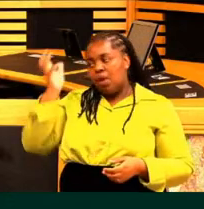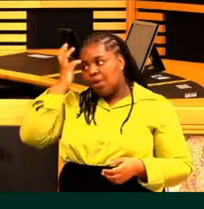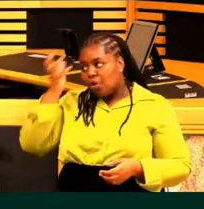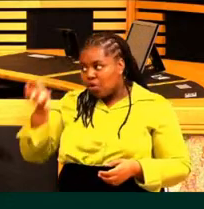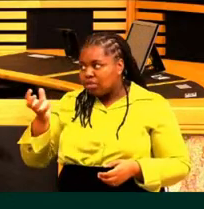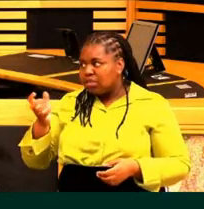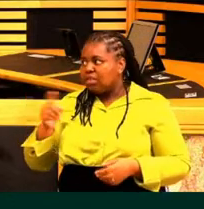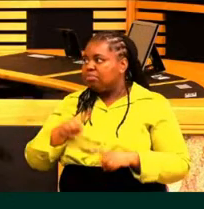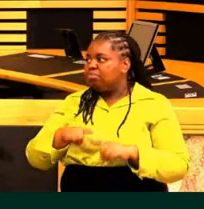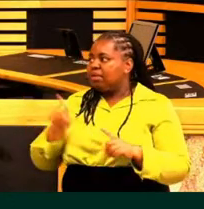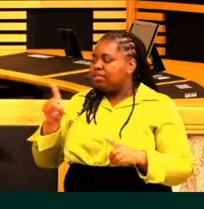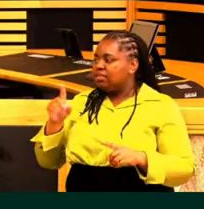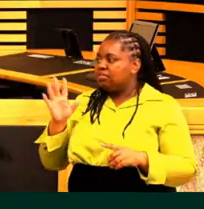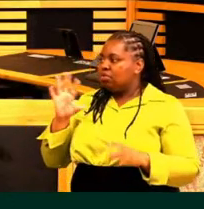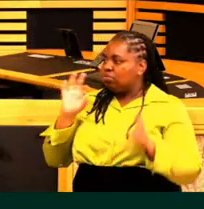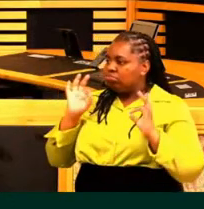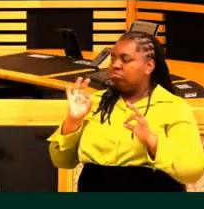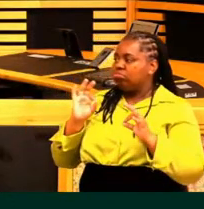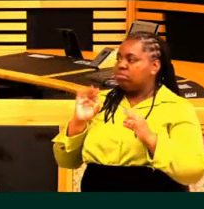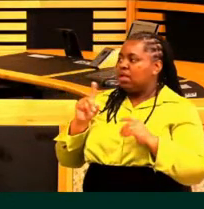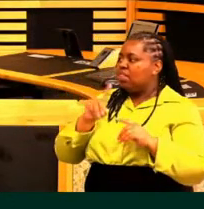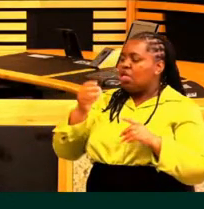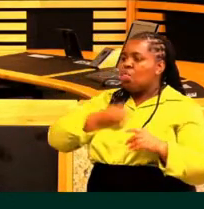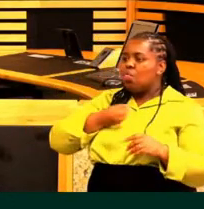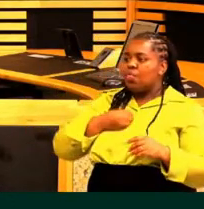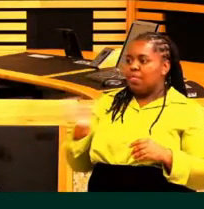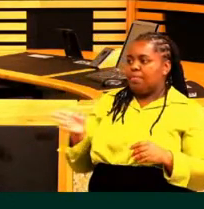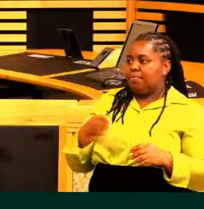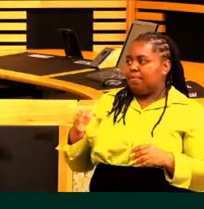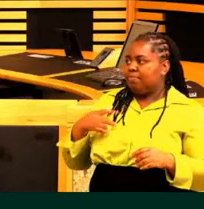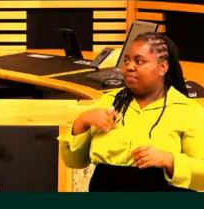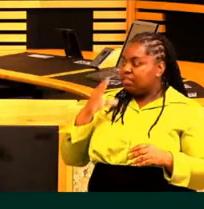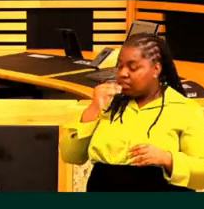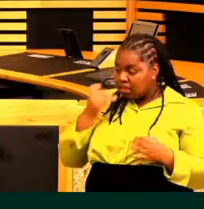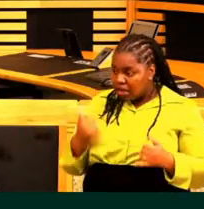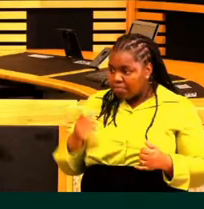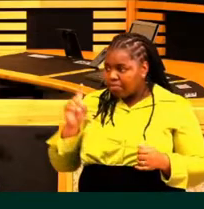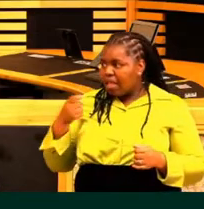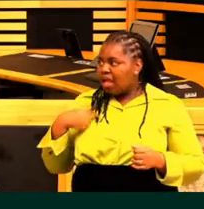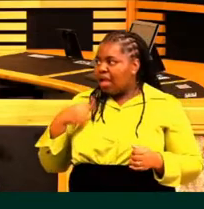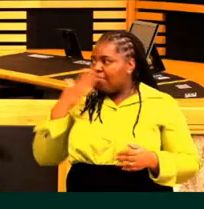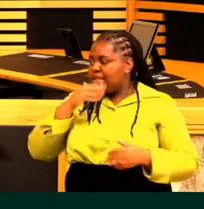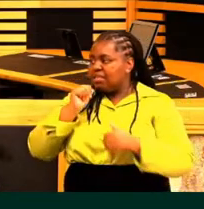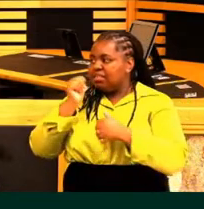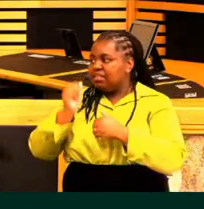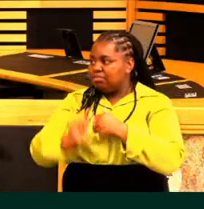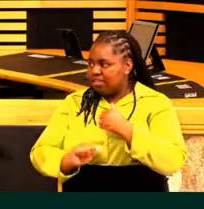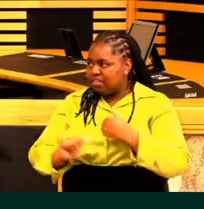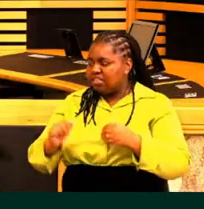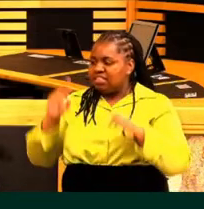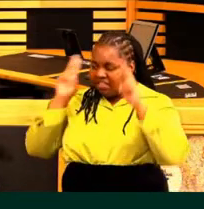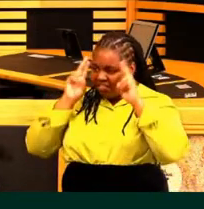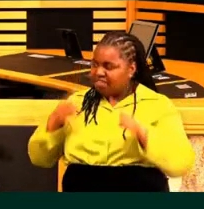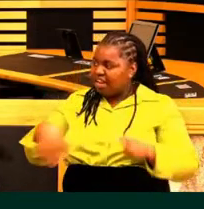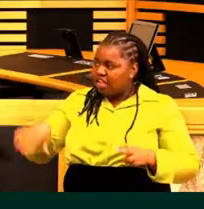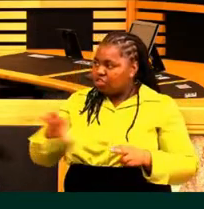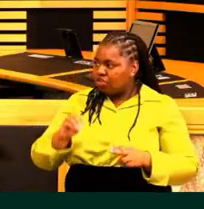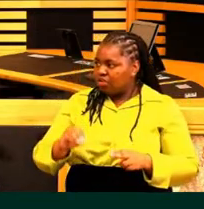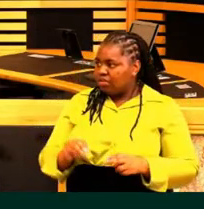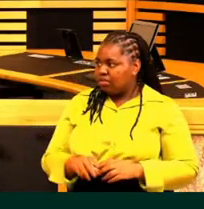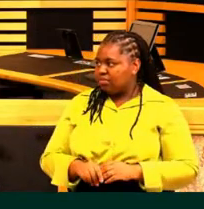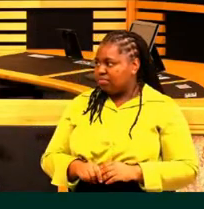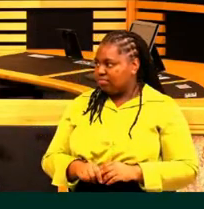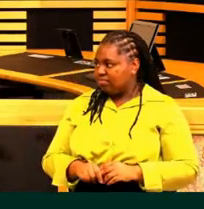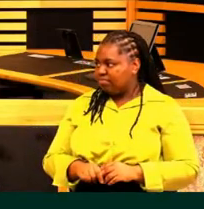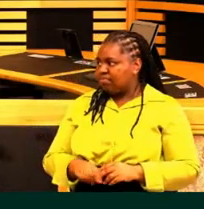there is no exit strategy there are no young people in six months and no one can account